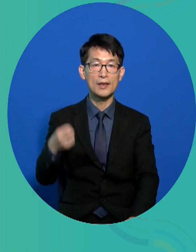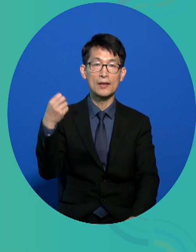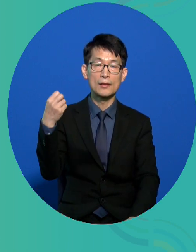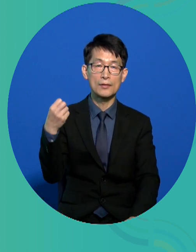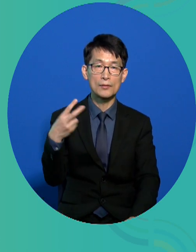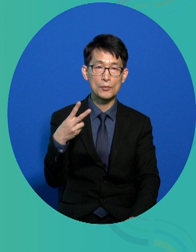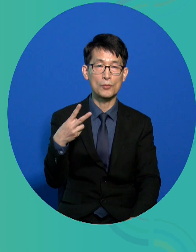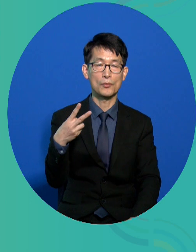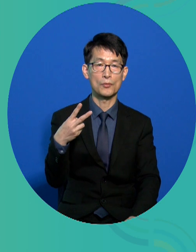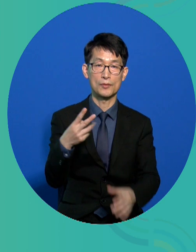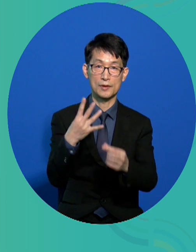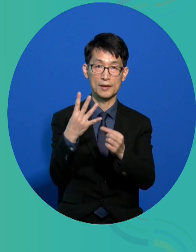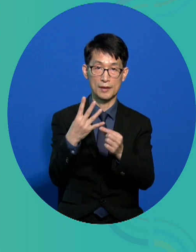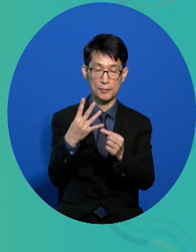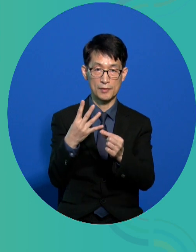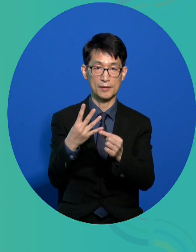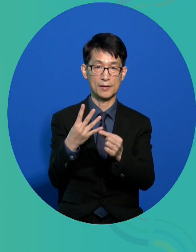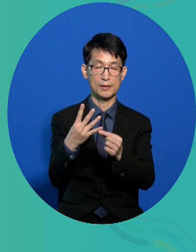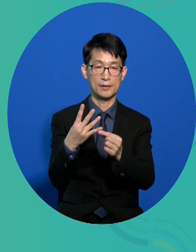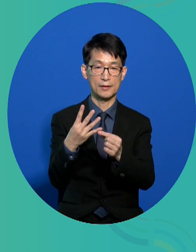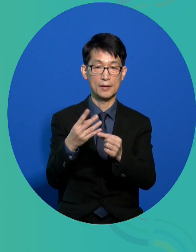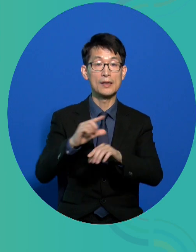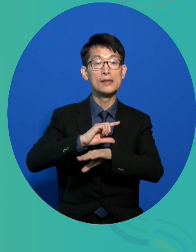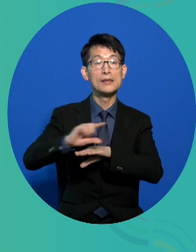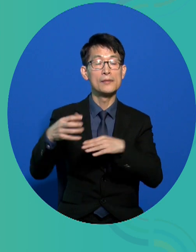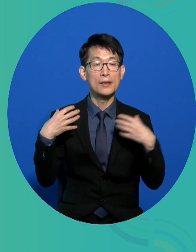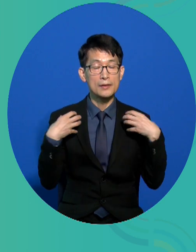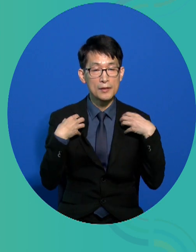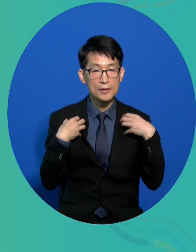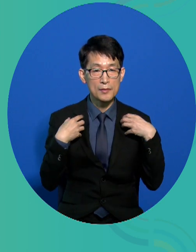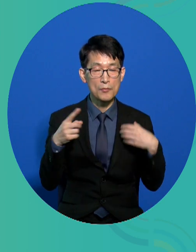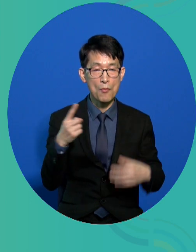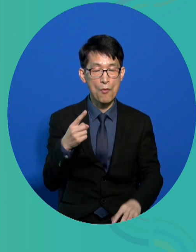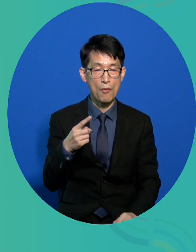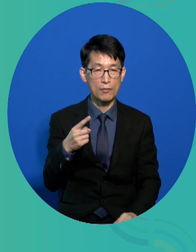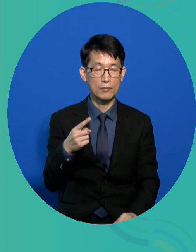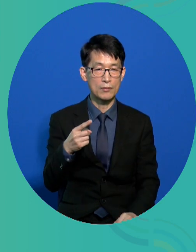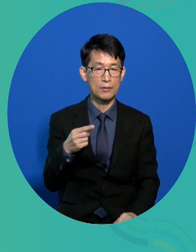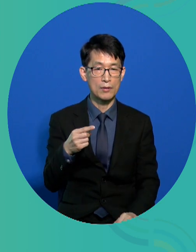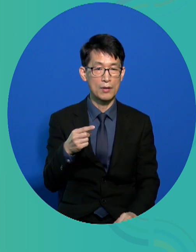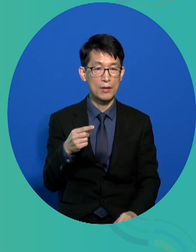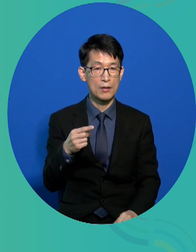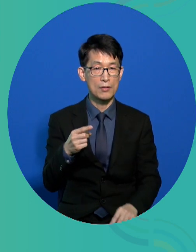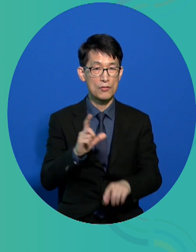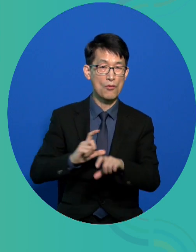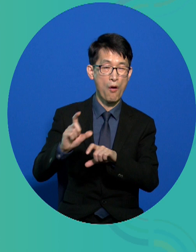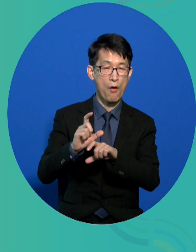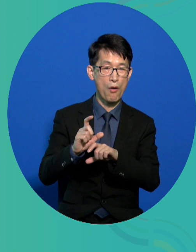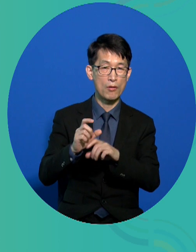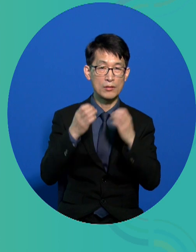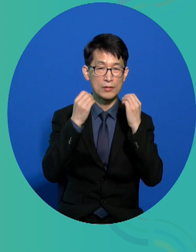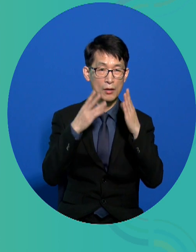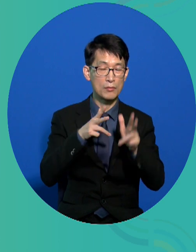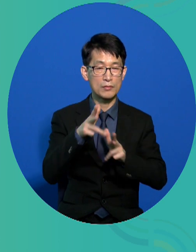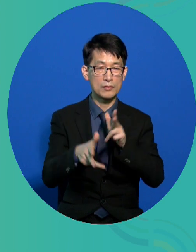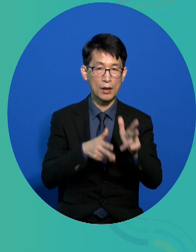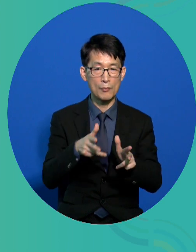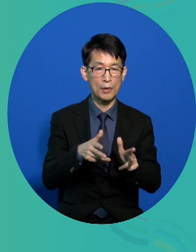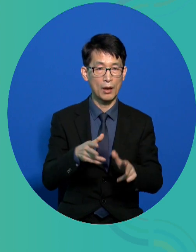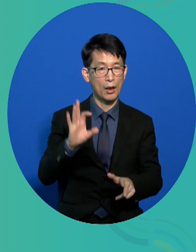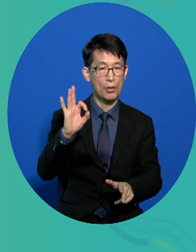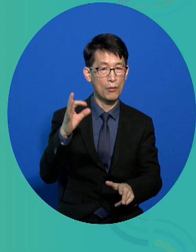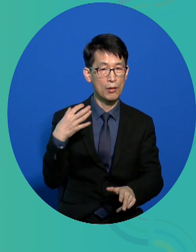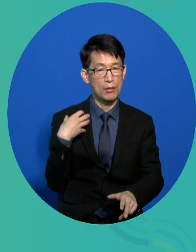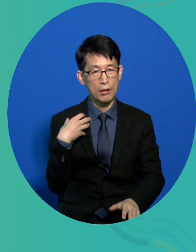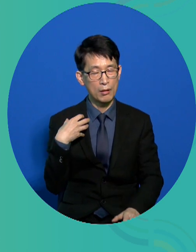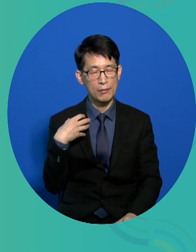the local welfare system was again focused only in the existing businesses. They didn't have enough